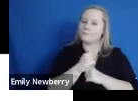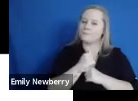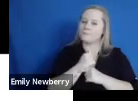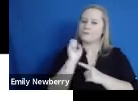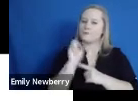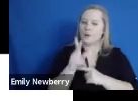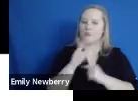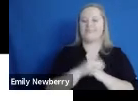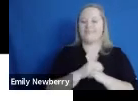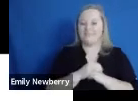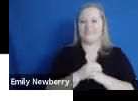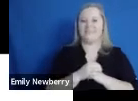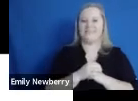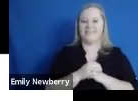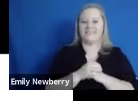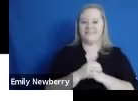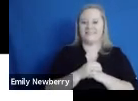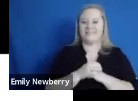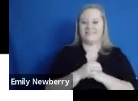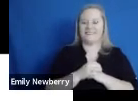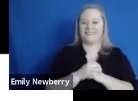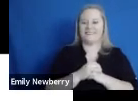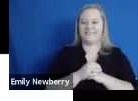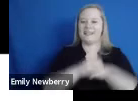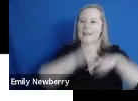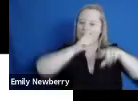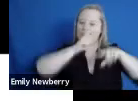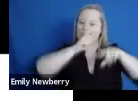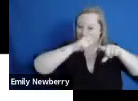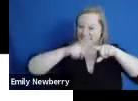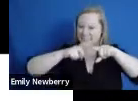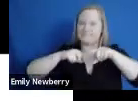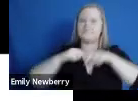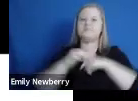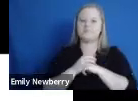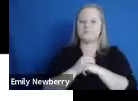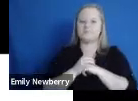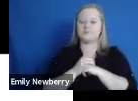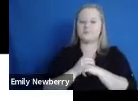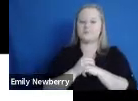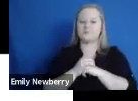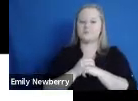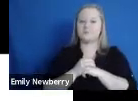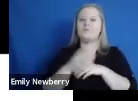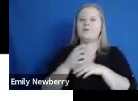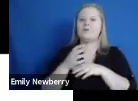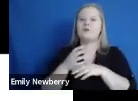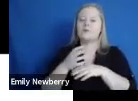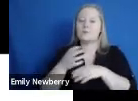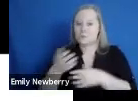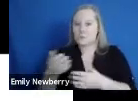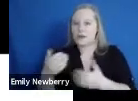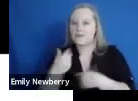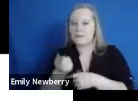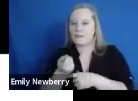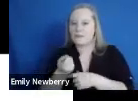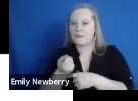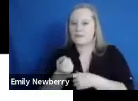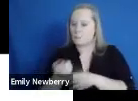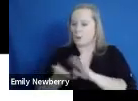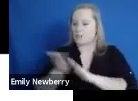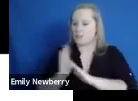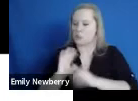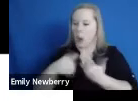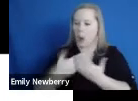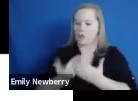Okay, sorry. And then we got our beans. So we do produce and we process all of our own beans. They go